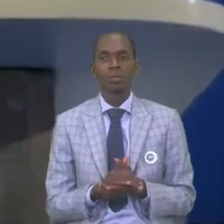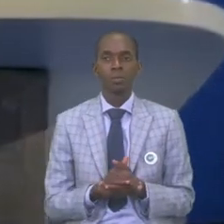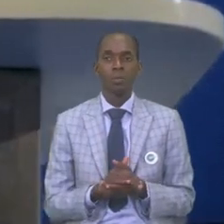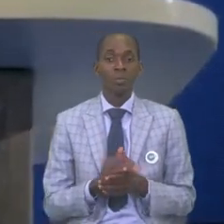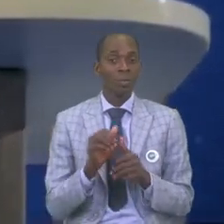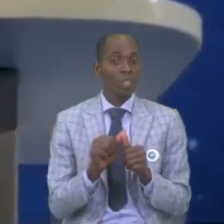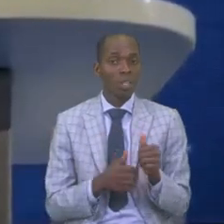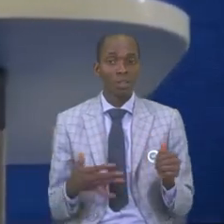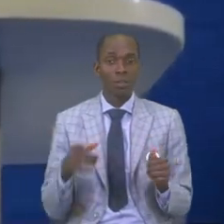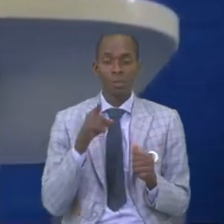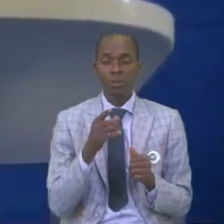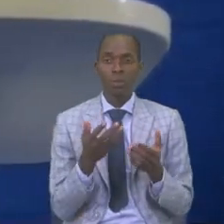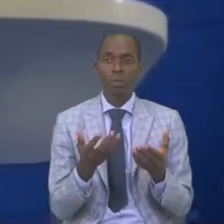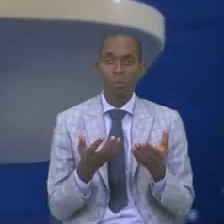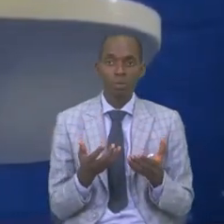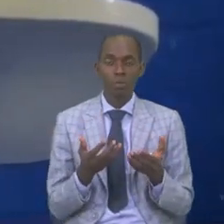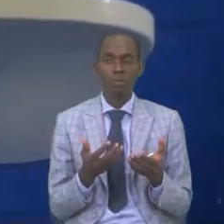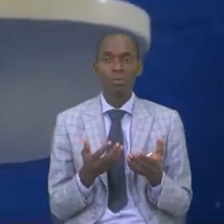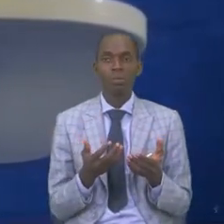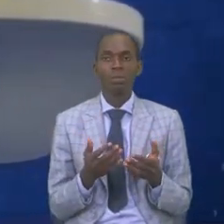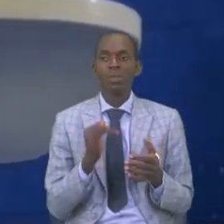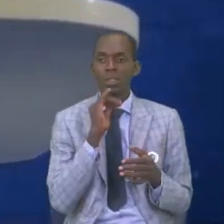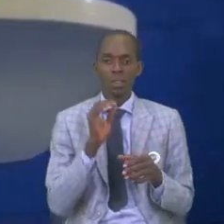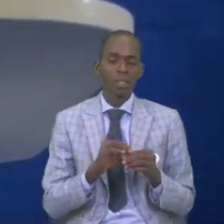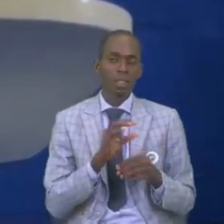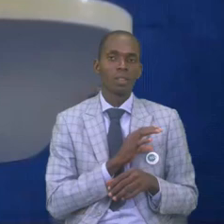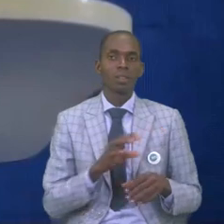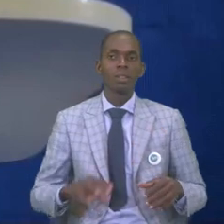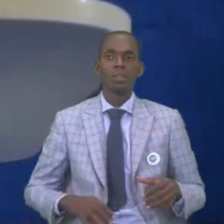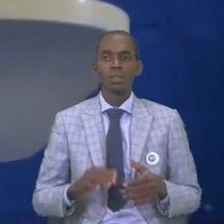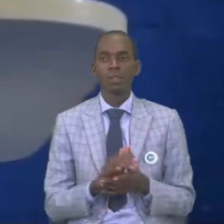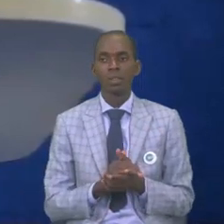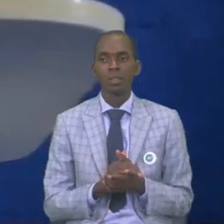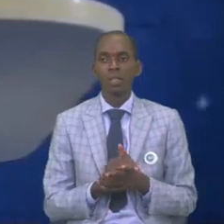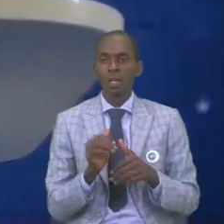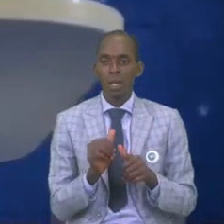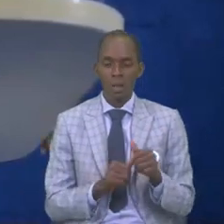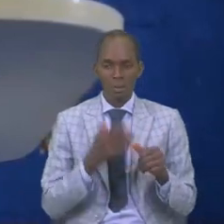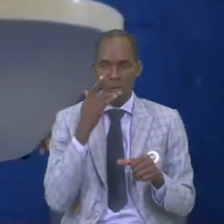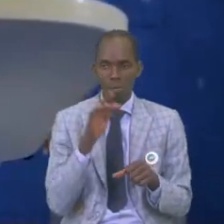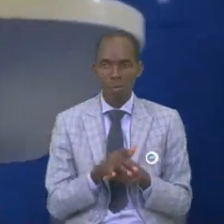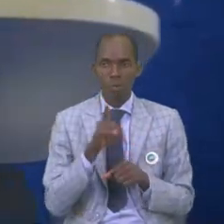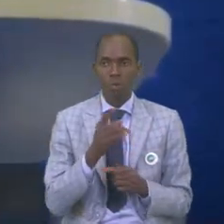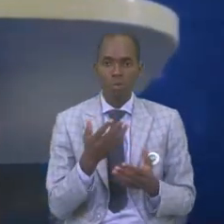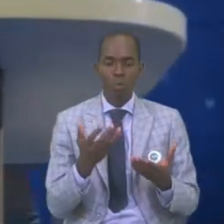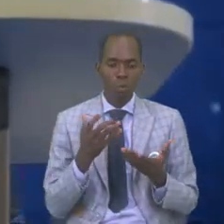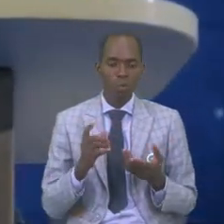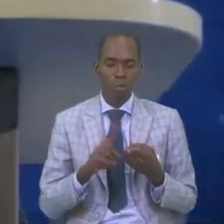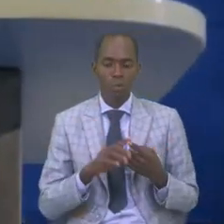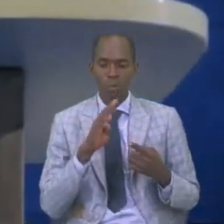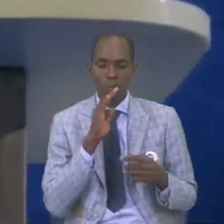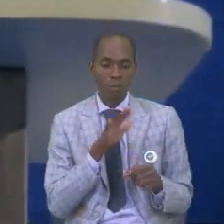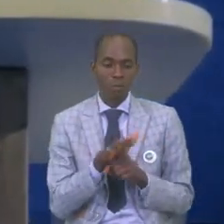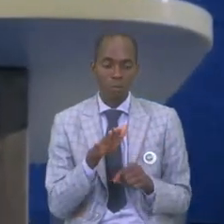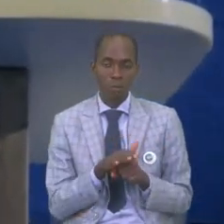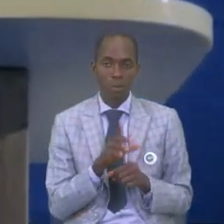Everything you desire is in Christ. Every promise you want fulfilled is